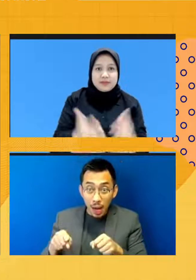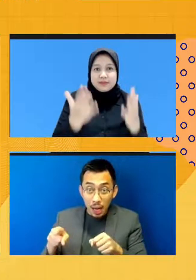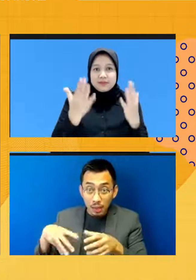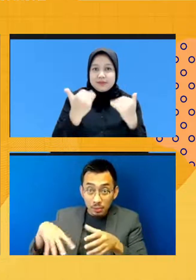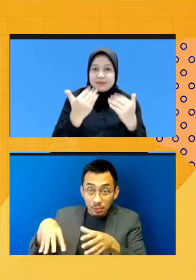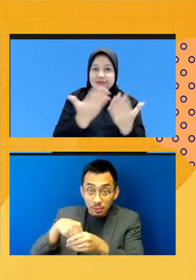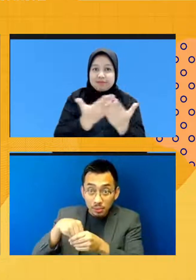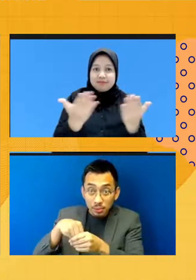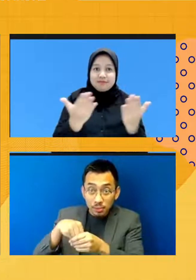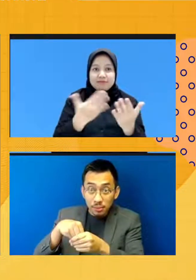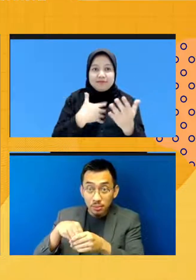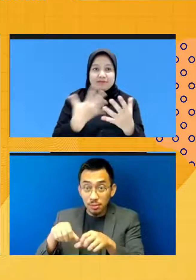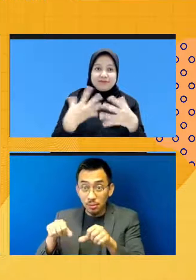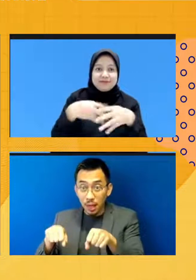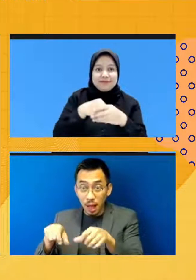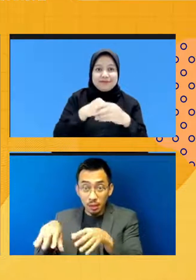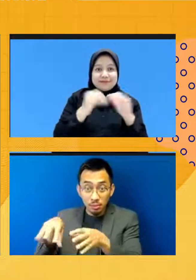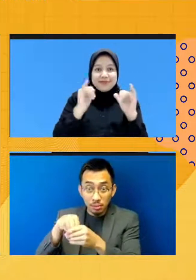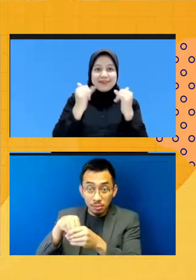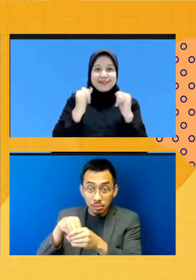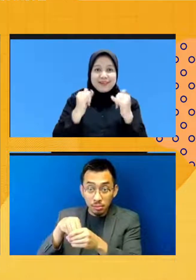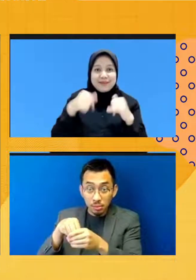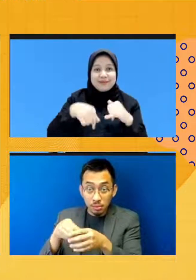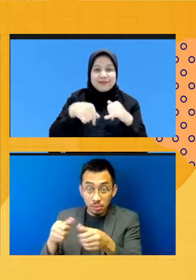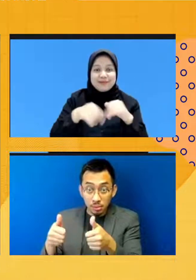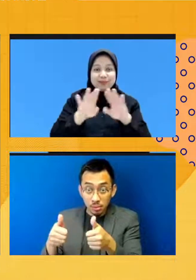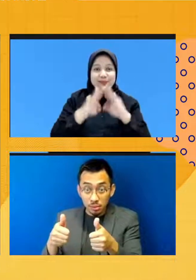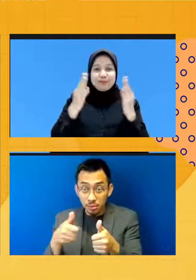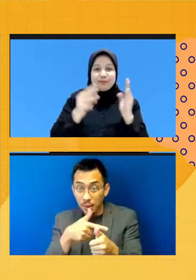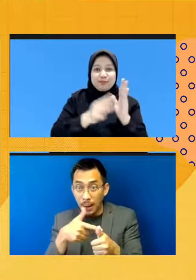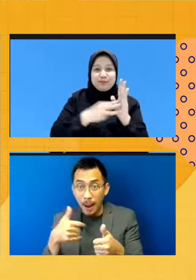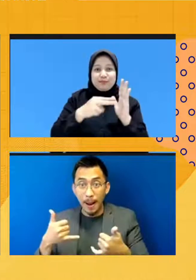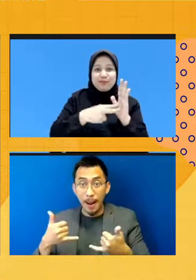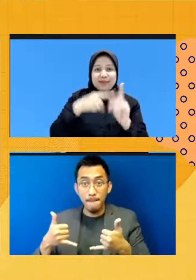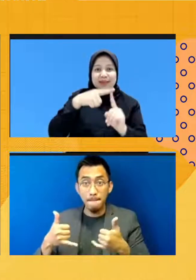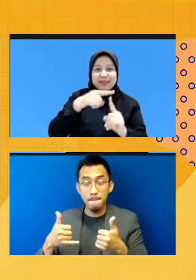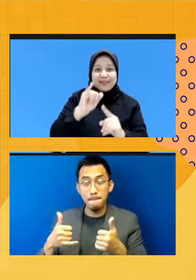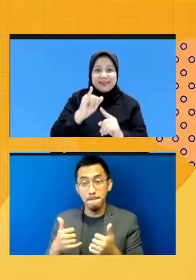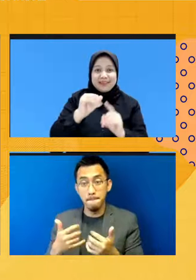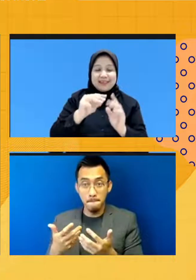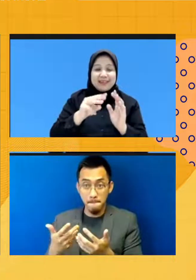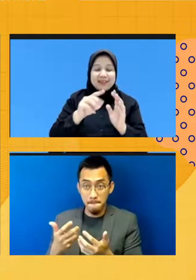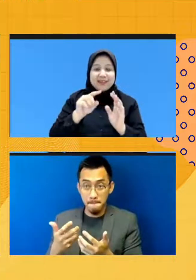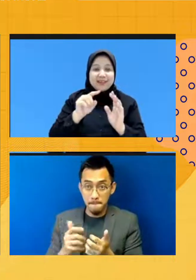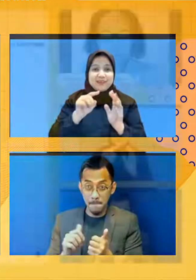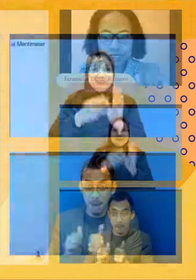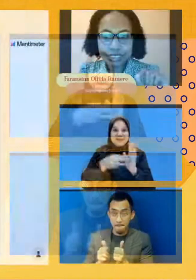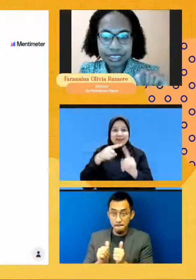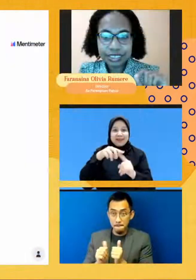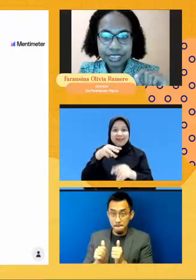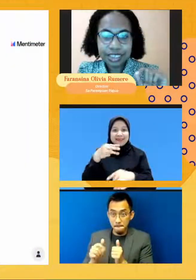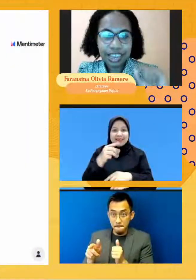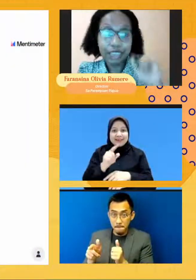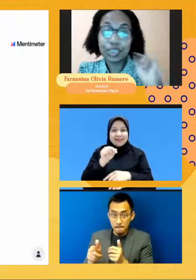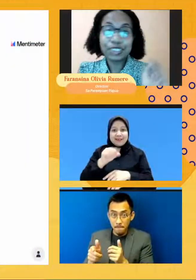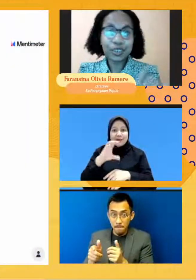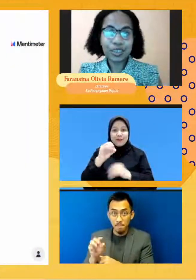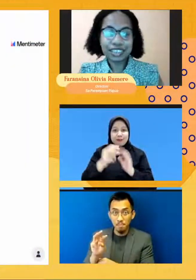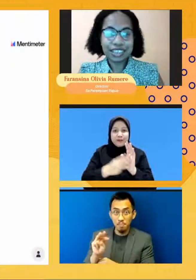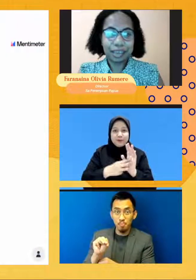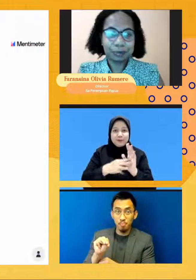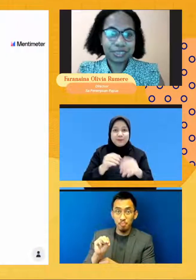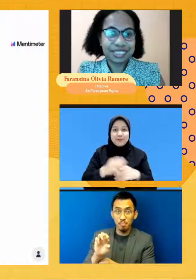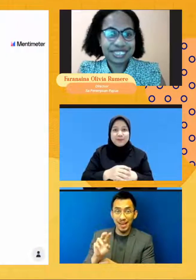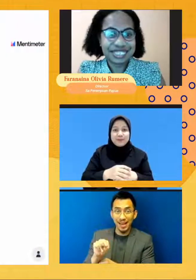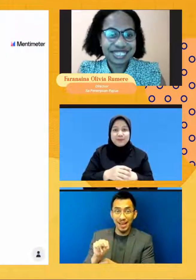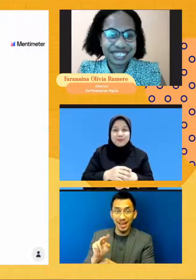website menti.com and put the code that has been provided, the connected to the platforms, and you can join